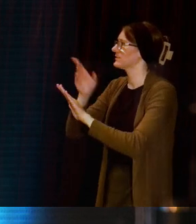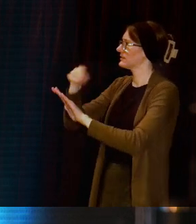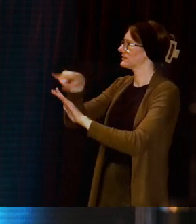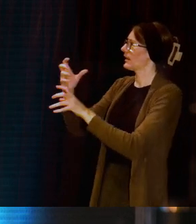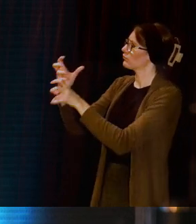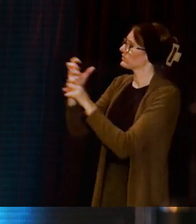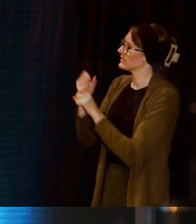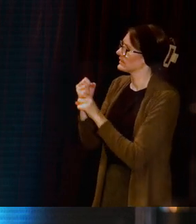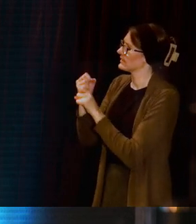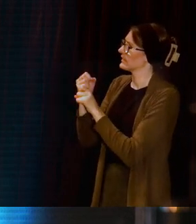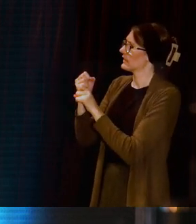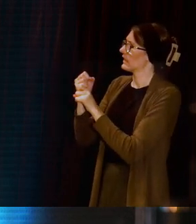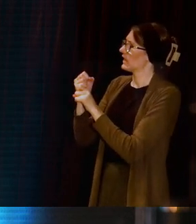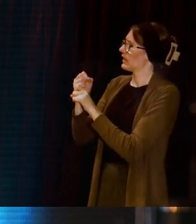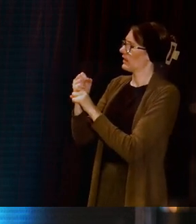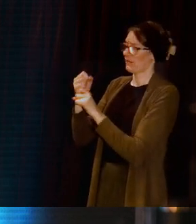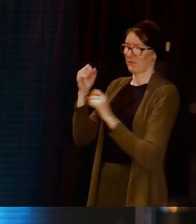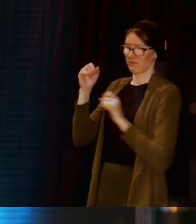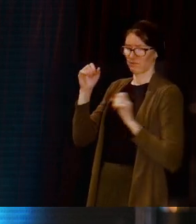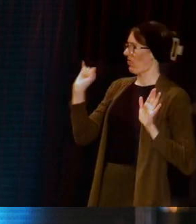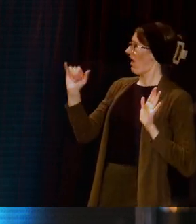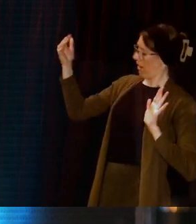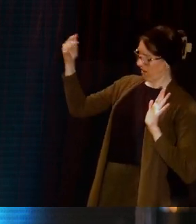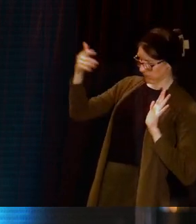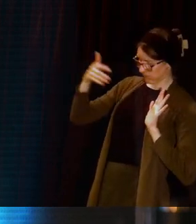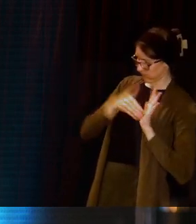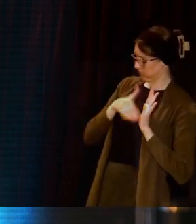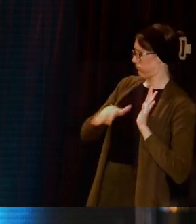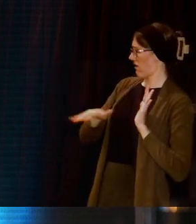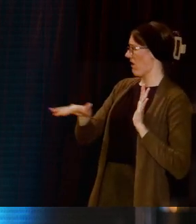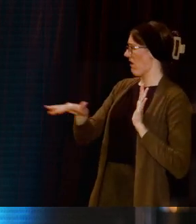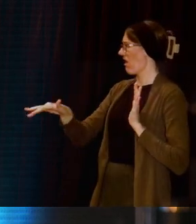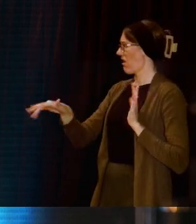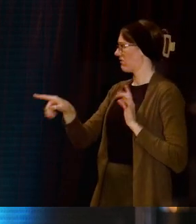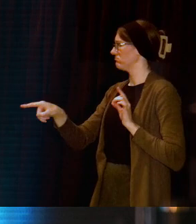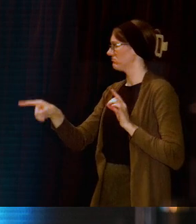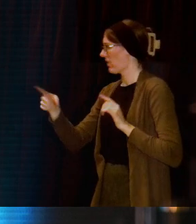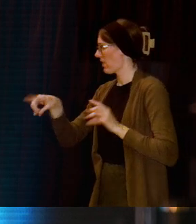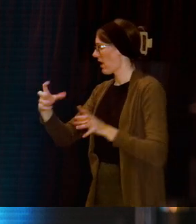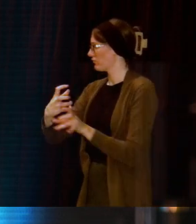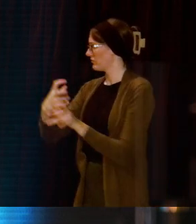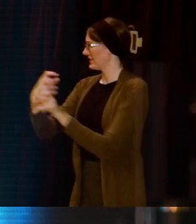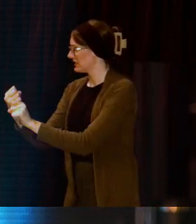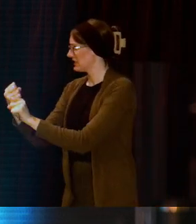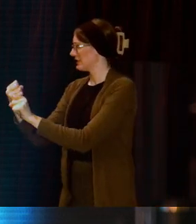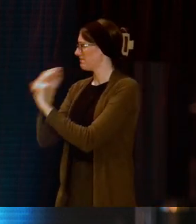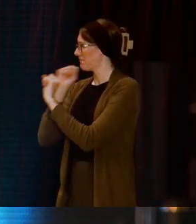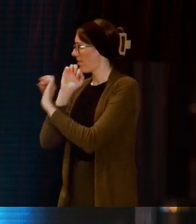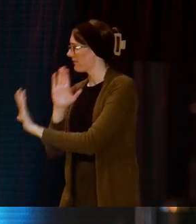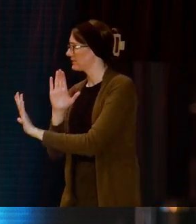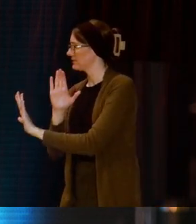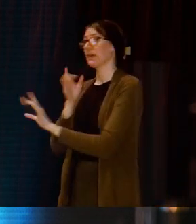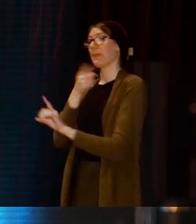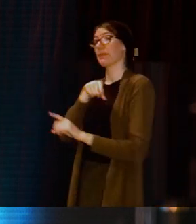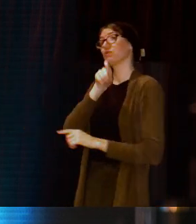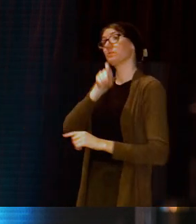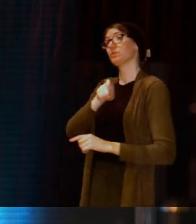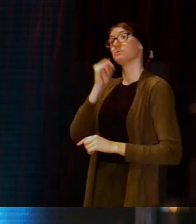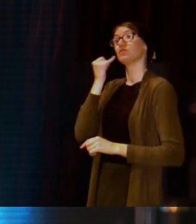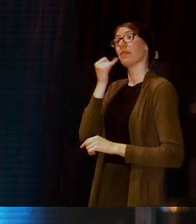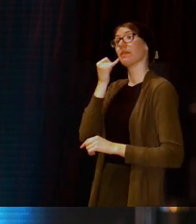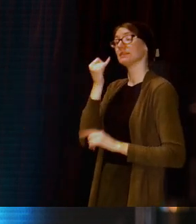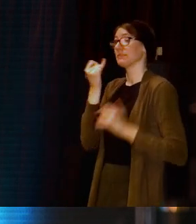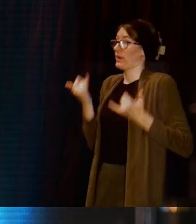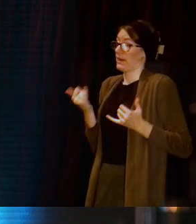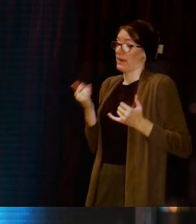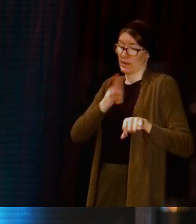ricocheted off of them and hit us. And they're meant to be moved to jealousy because of that. But currently, as a nation, they